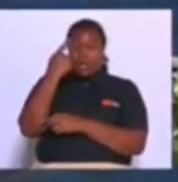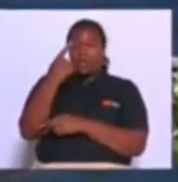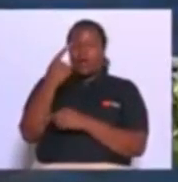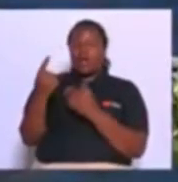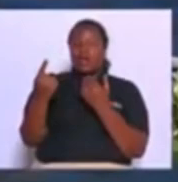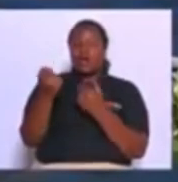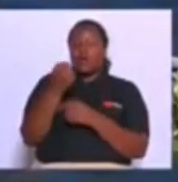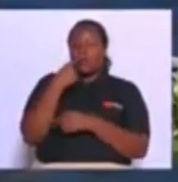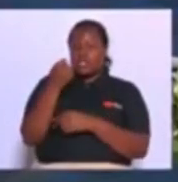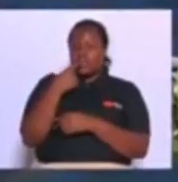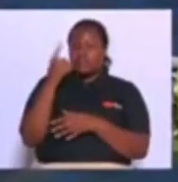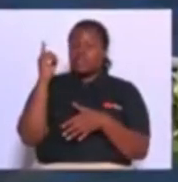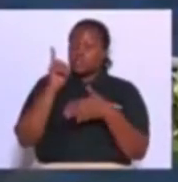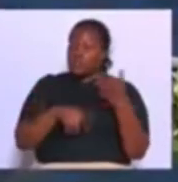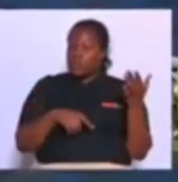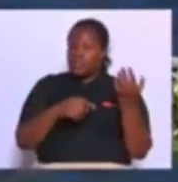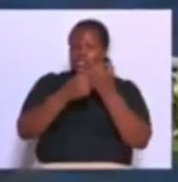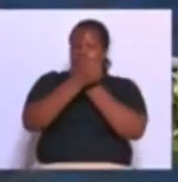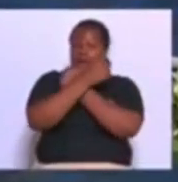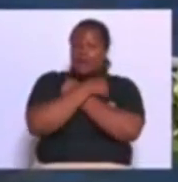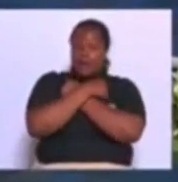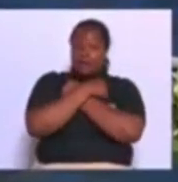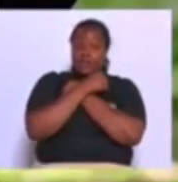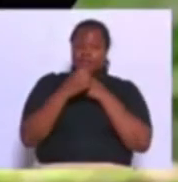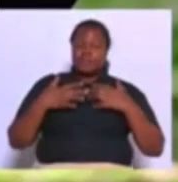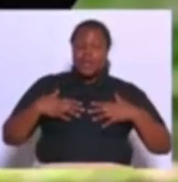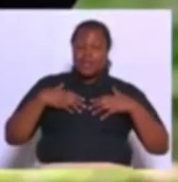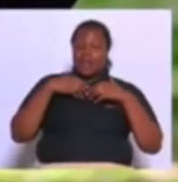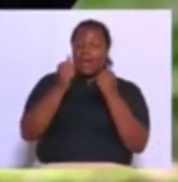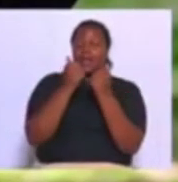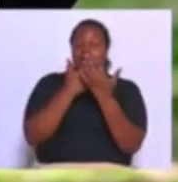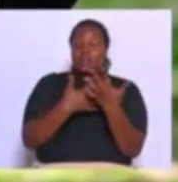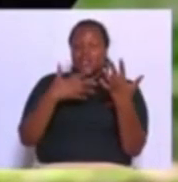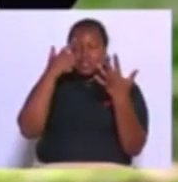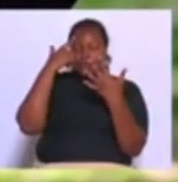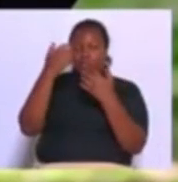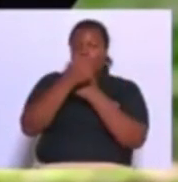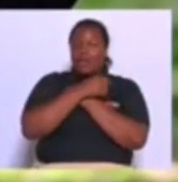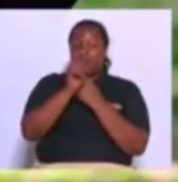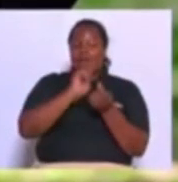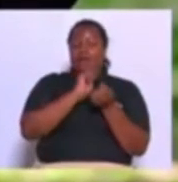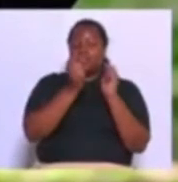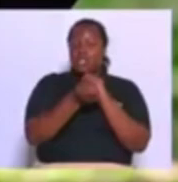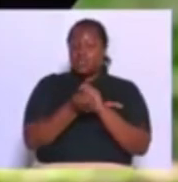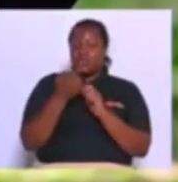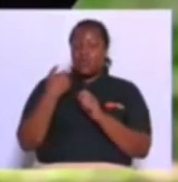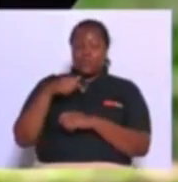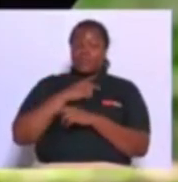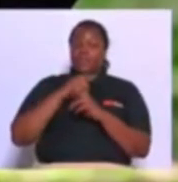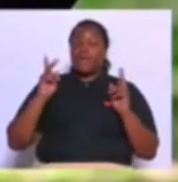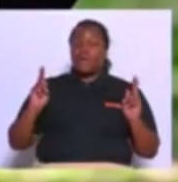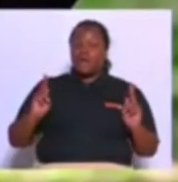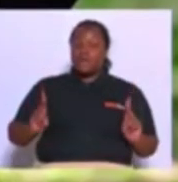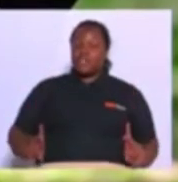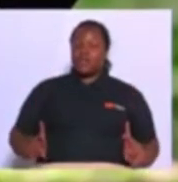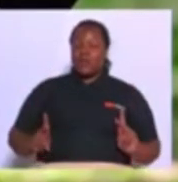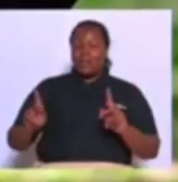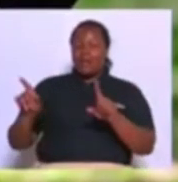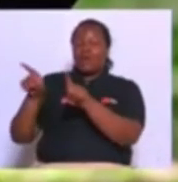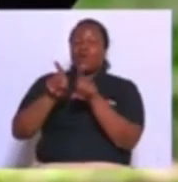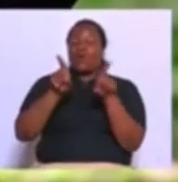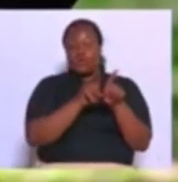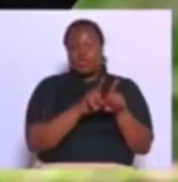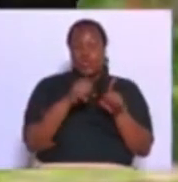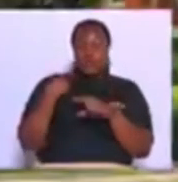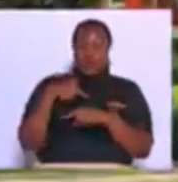is love. Yes, the healing properties of love transform our physical as well as